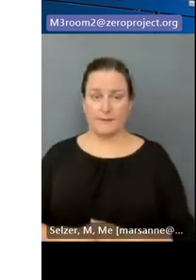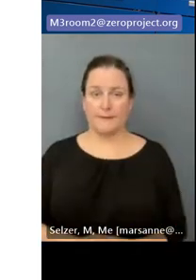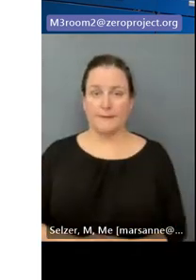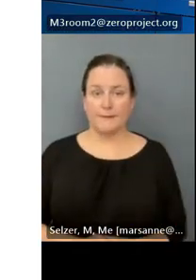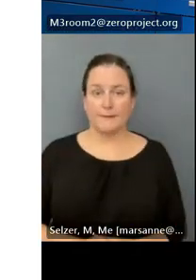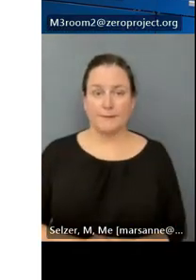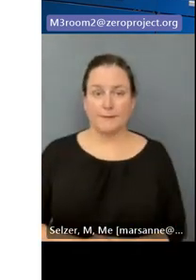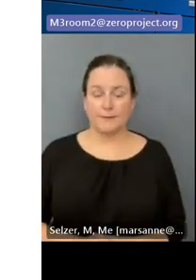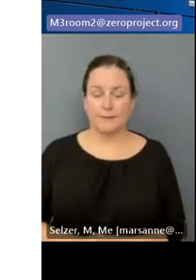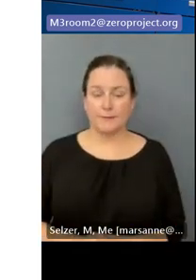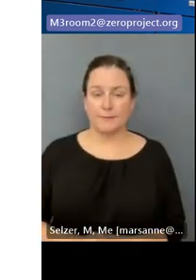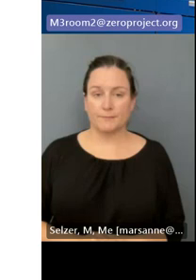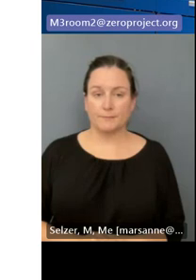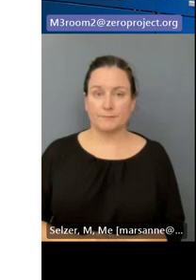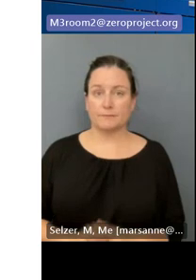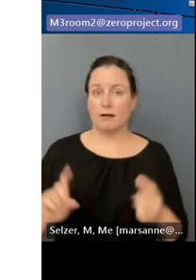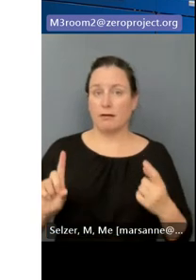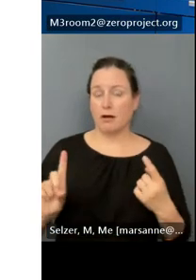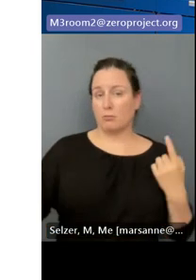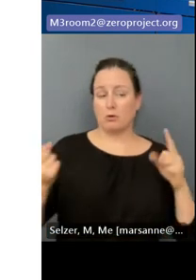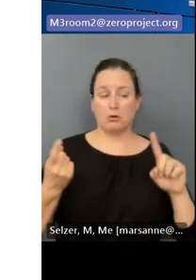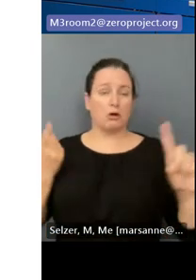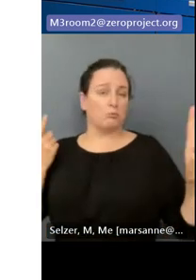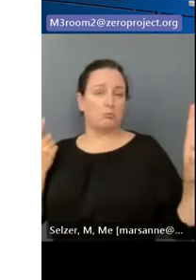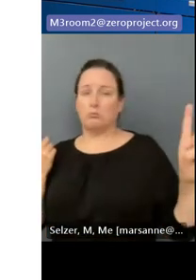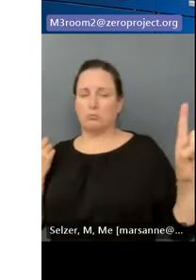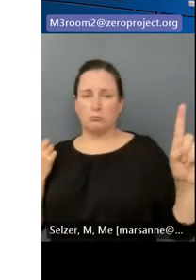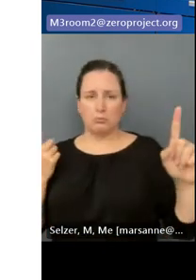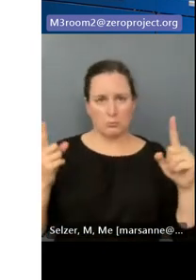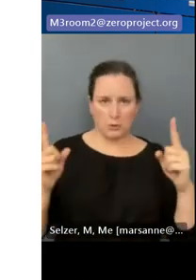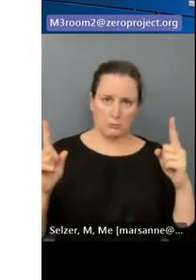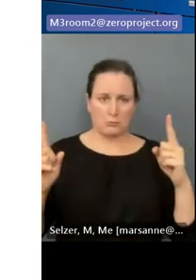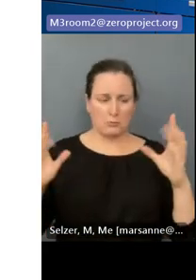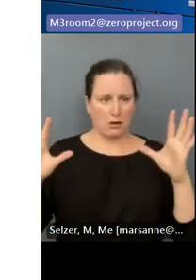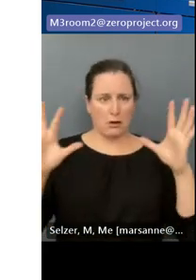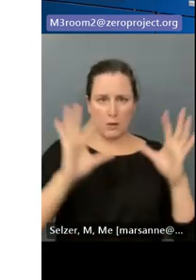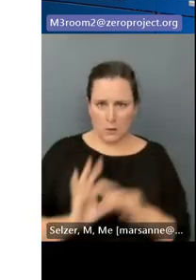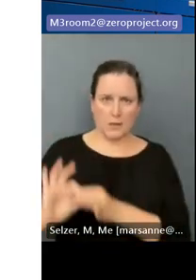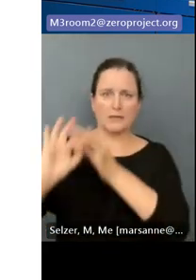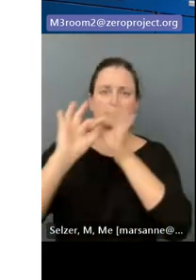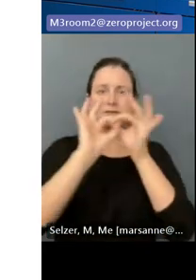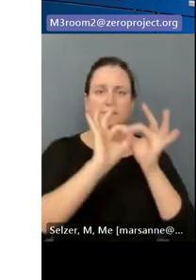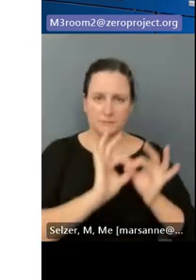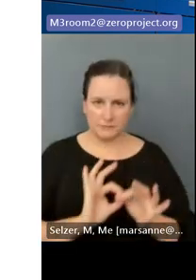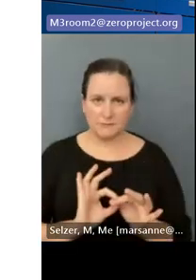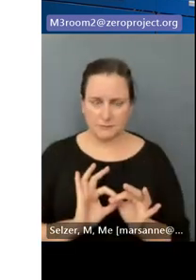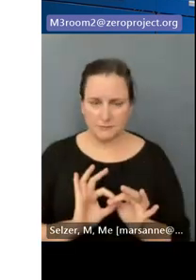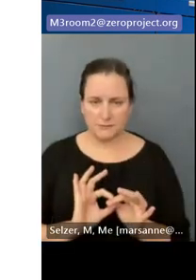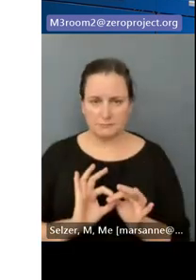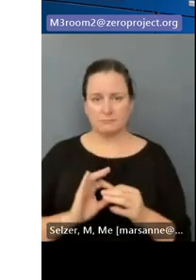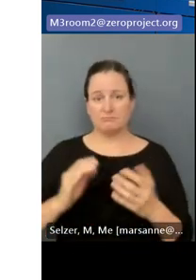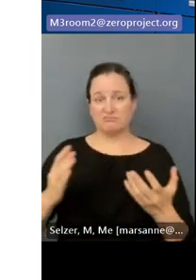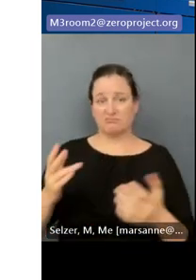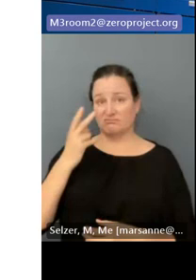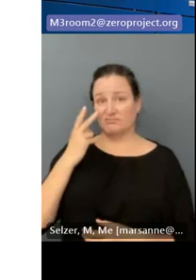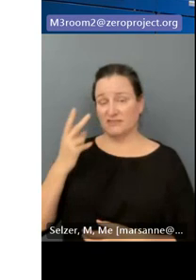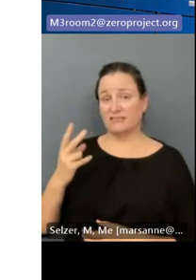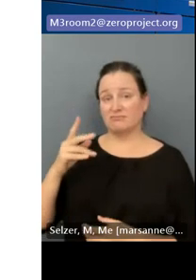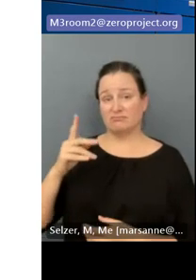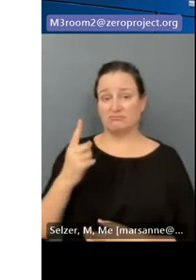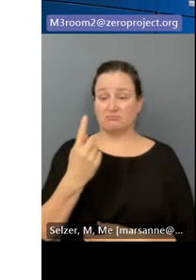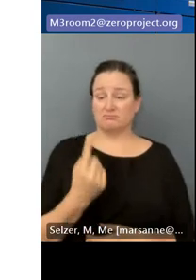promote channels to connect us between, for example, and the family in the school. In